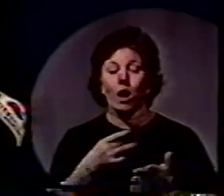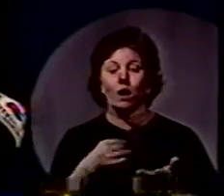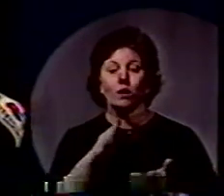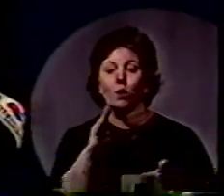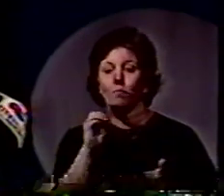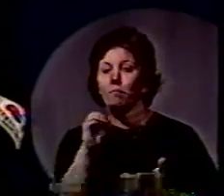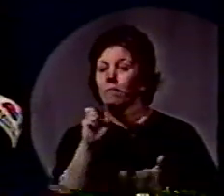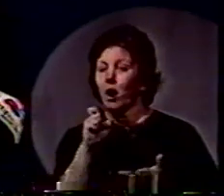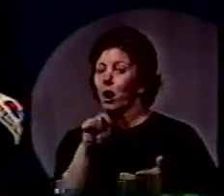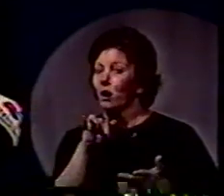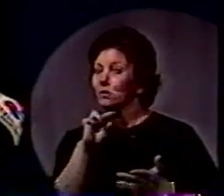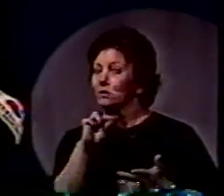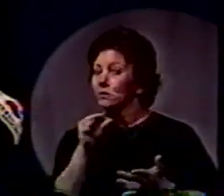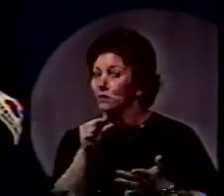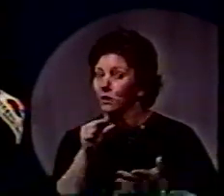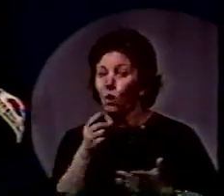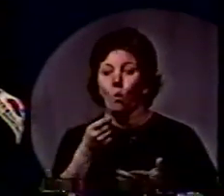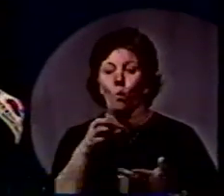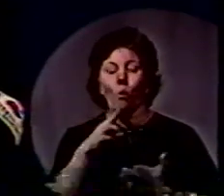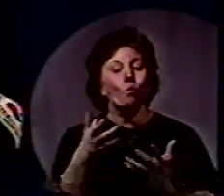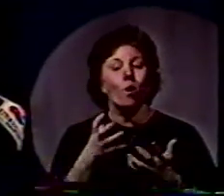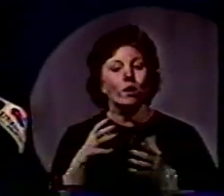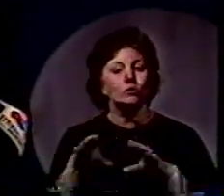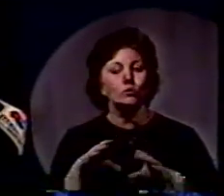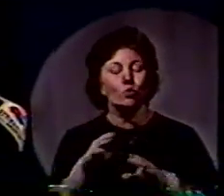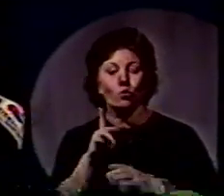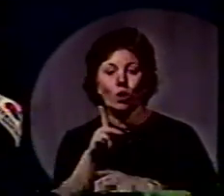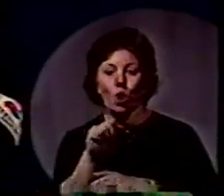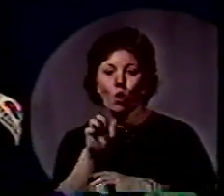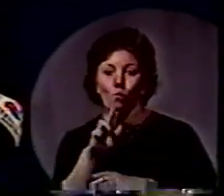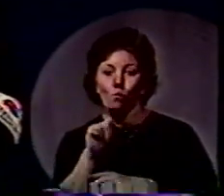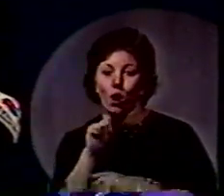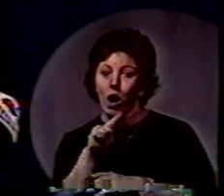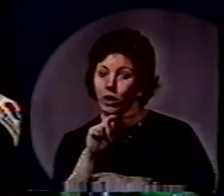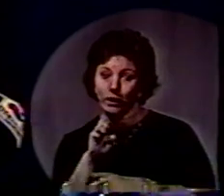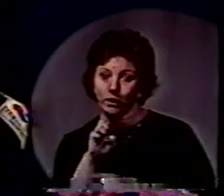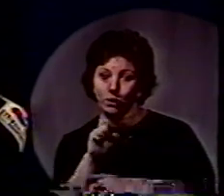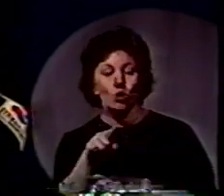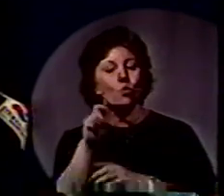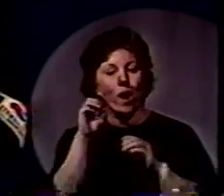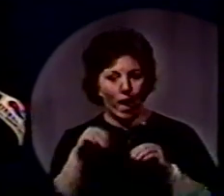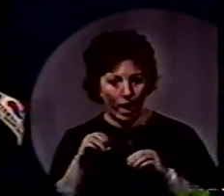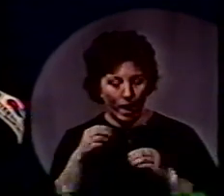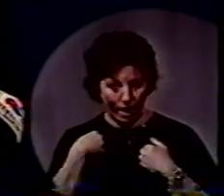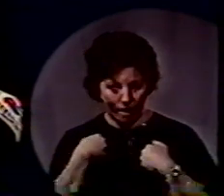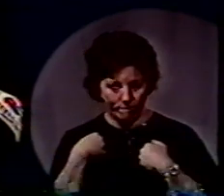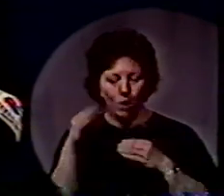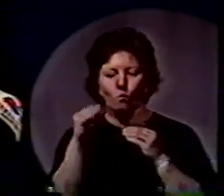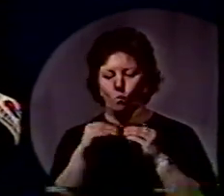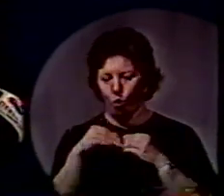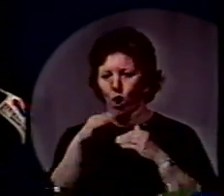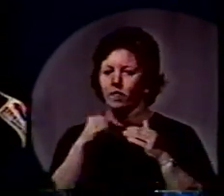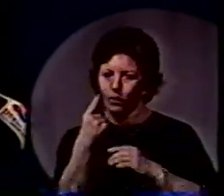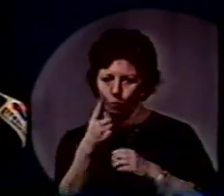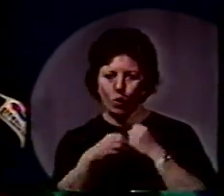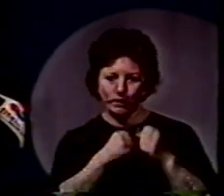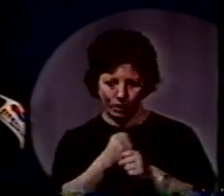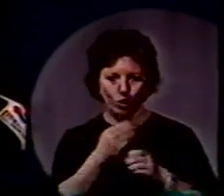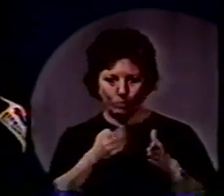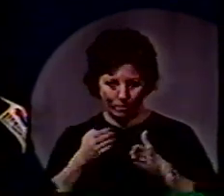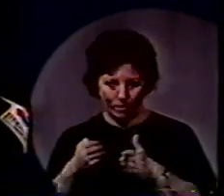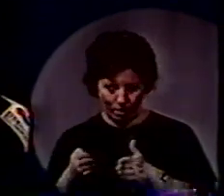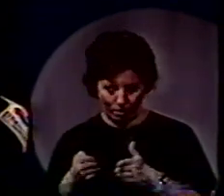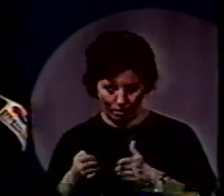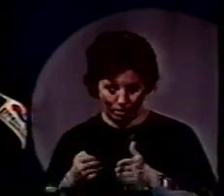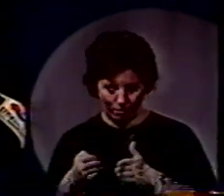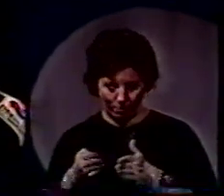out there that have always wanted to do karate. Well, we have over a year to get ready. And you don't have to be a black belt to go and compete. Mm-hmm. You can be a white belt and go and